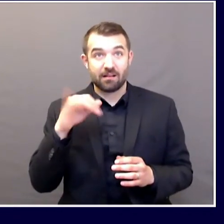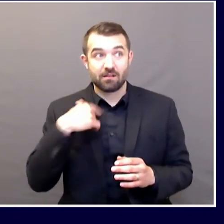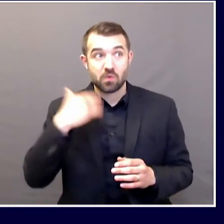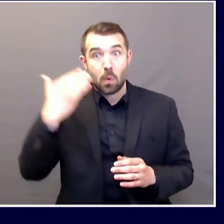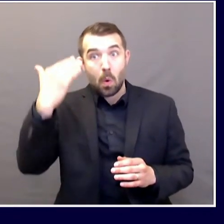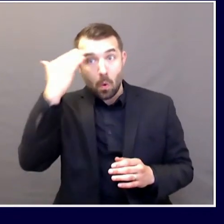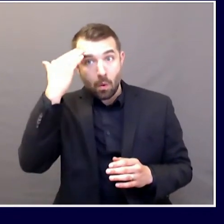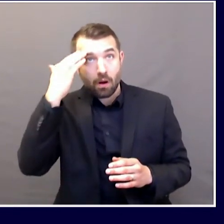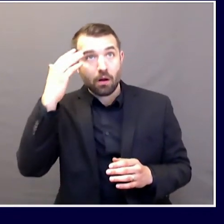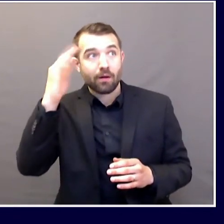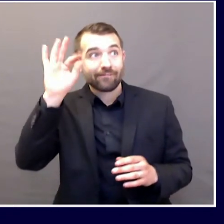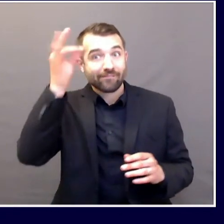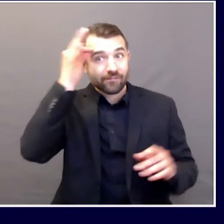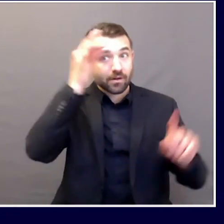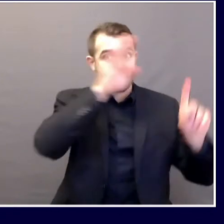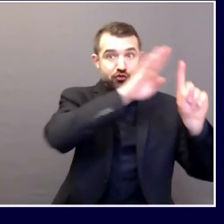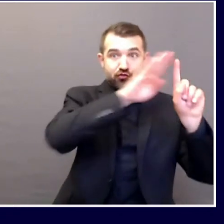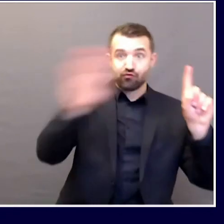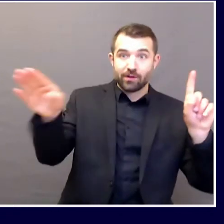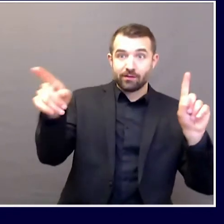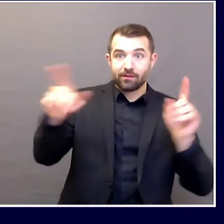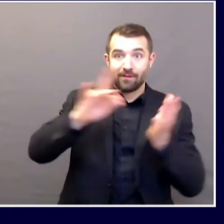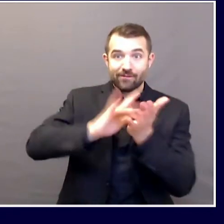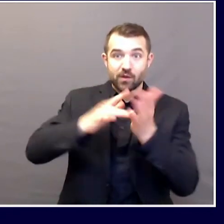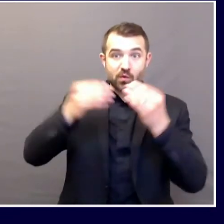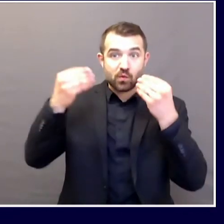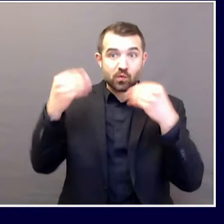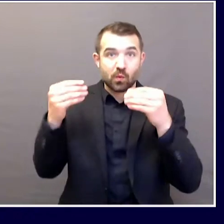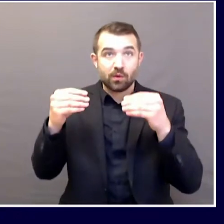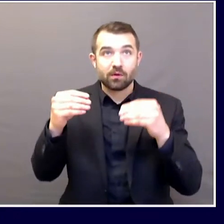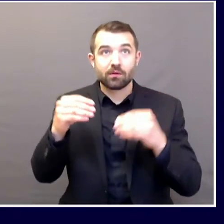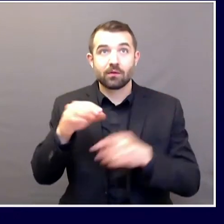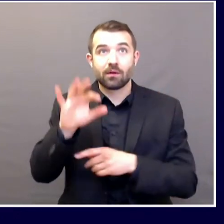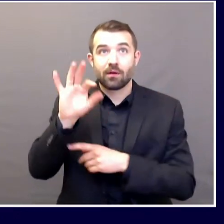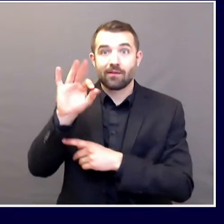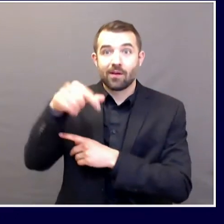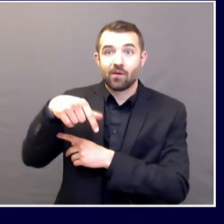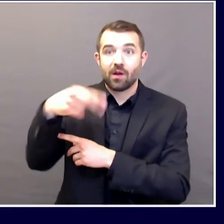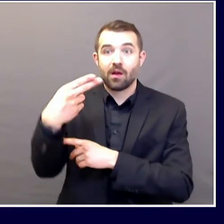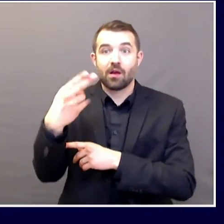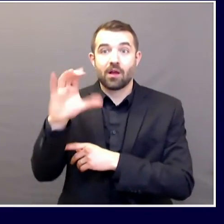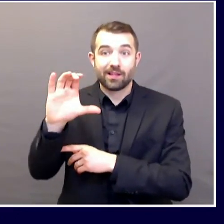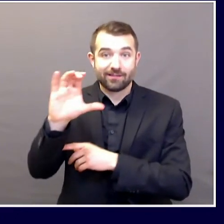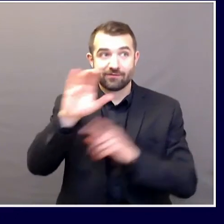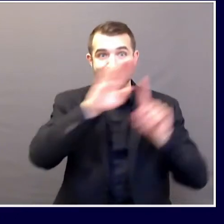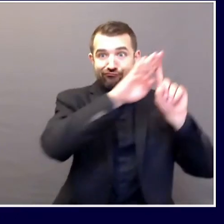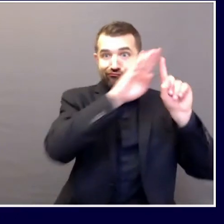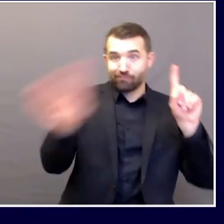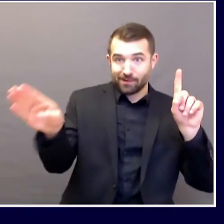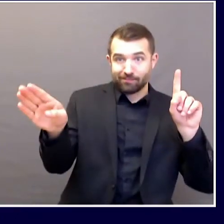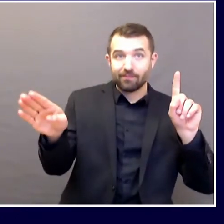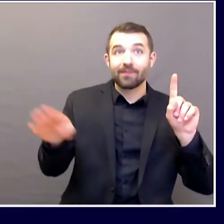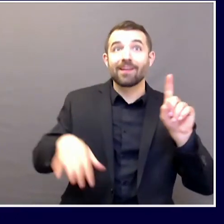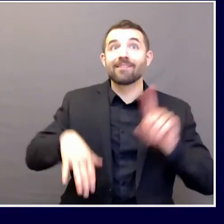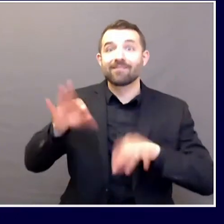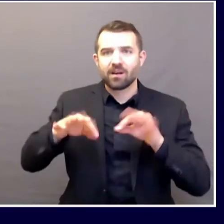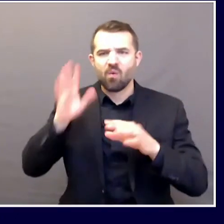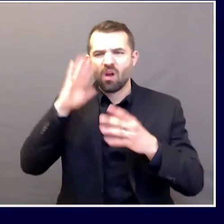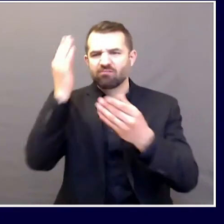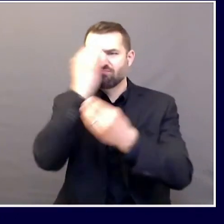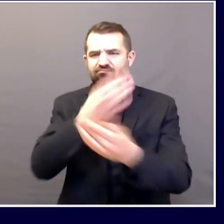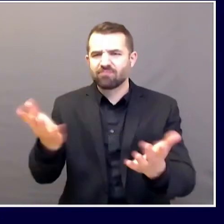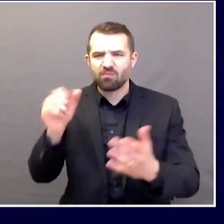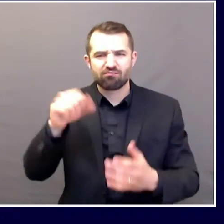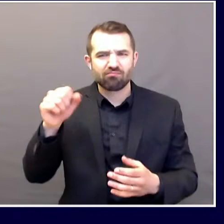that available. Before I turn things over to our colleagues in the media, I wanted to take a moment to answer